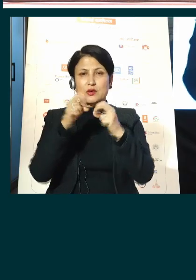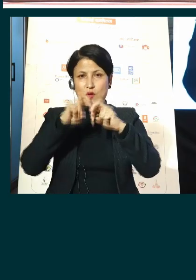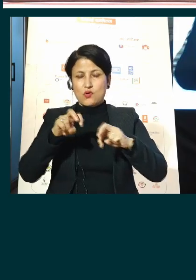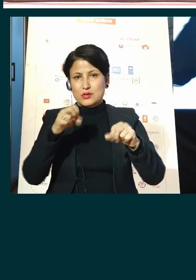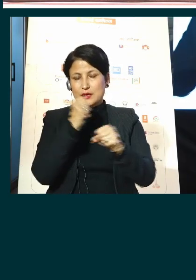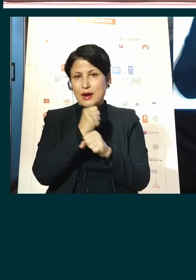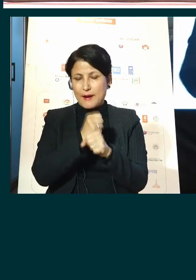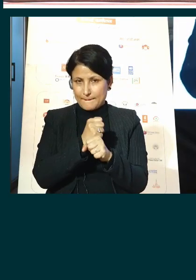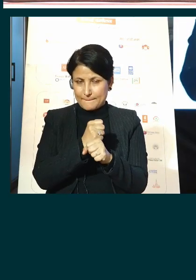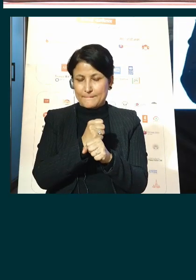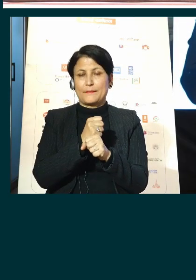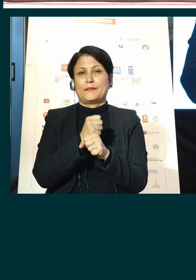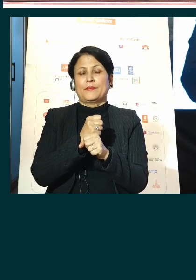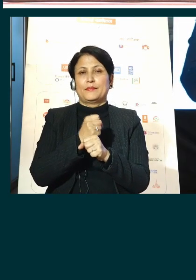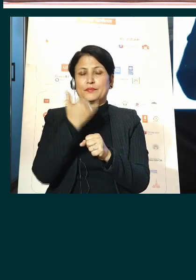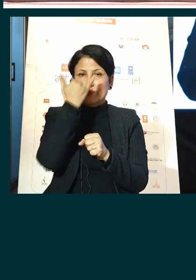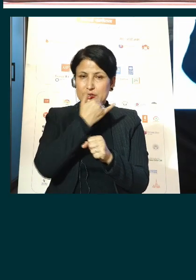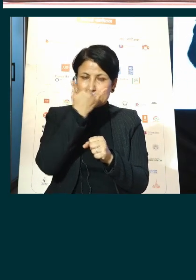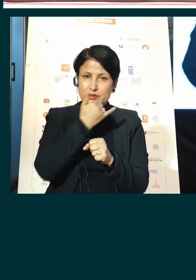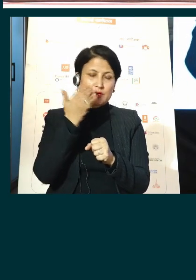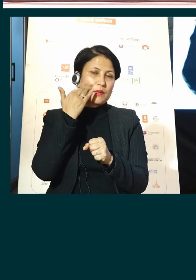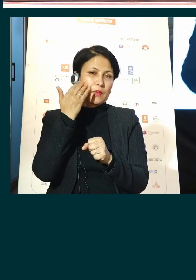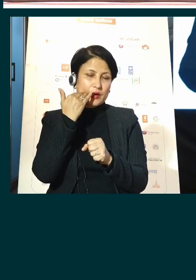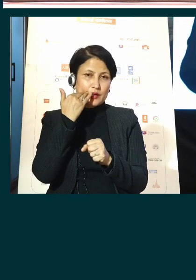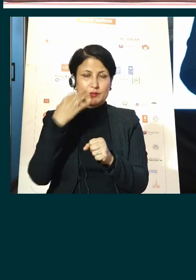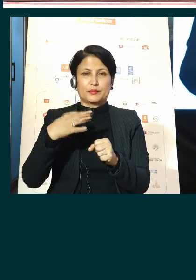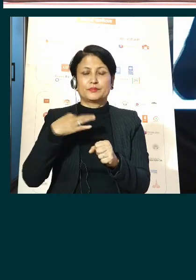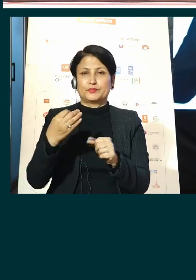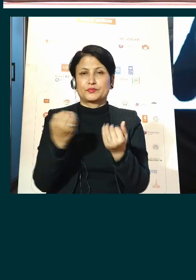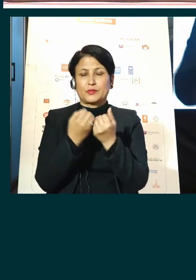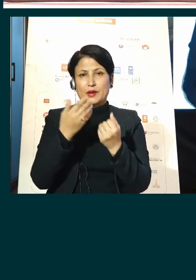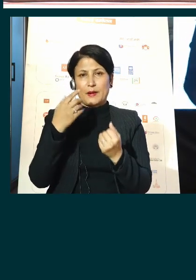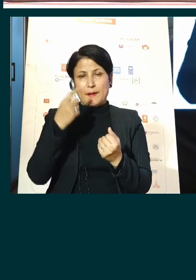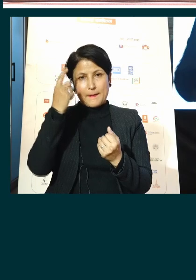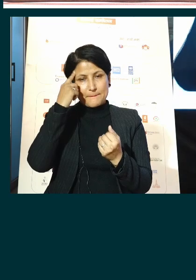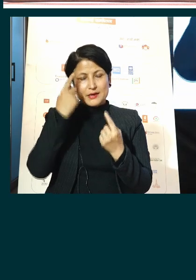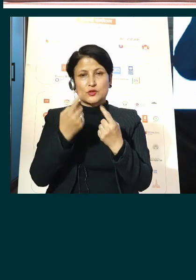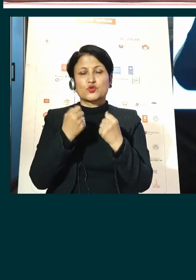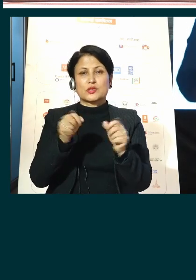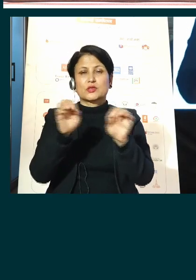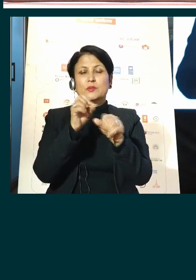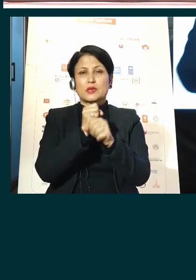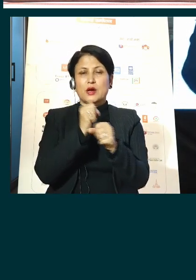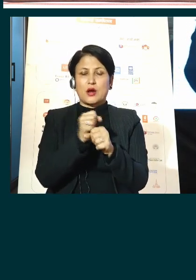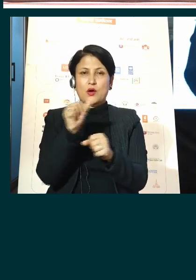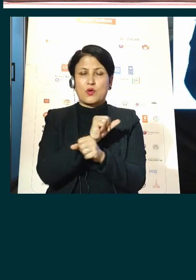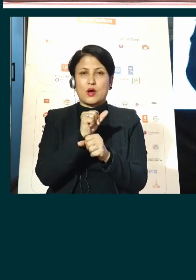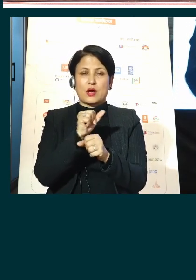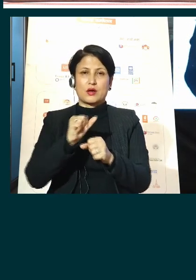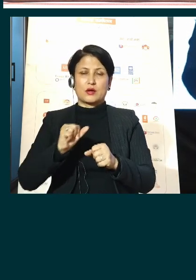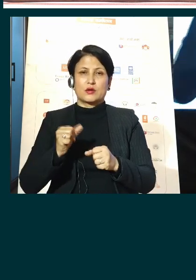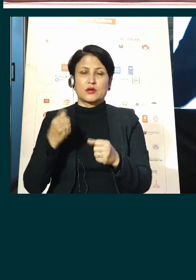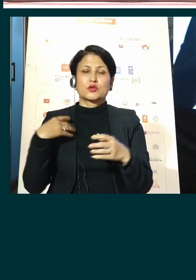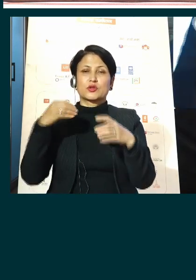methodologies, gender and women's reproductive health and mental health. Dr. Sara pioneered a participatory visual research method called